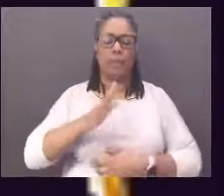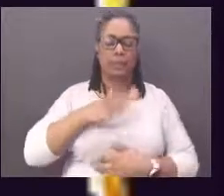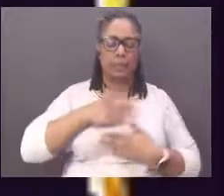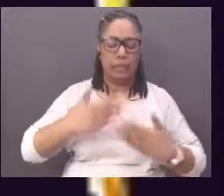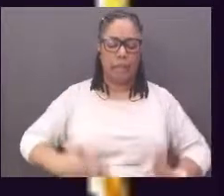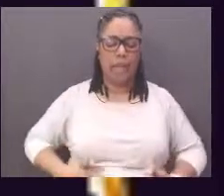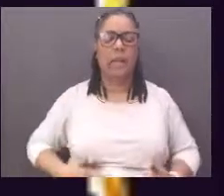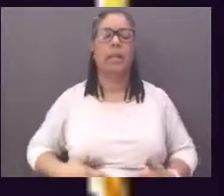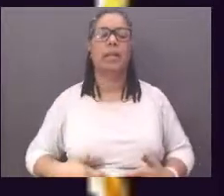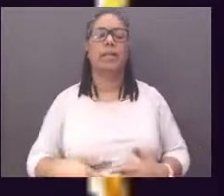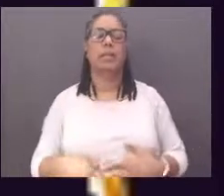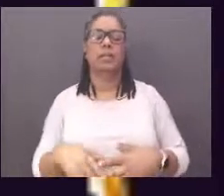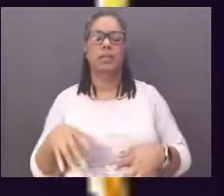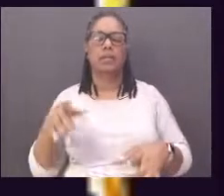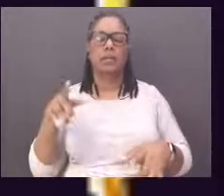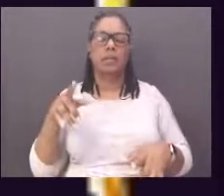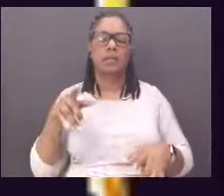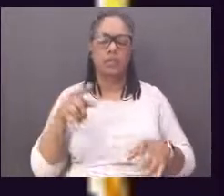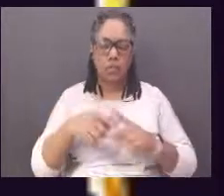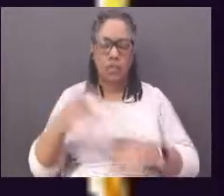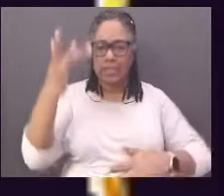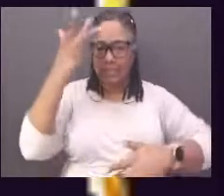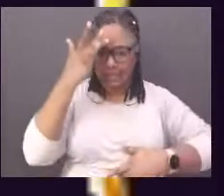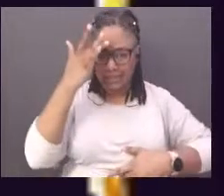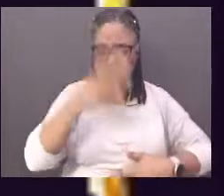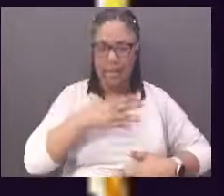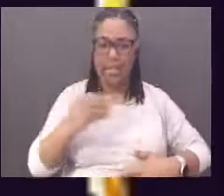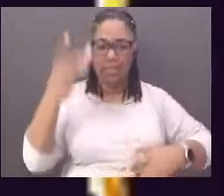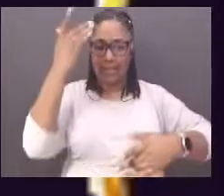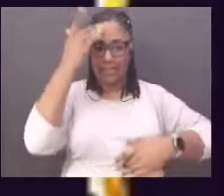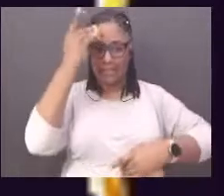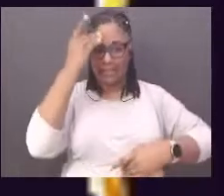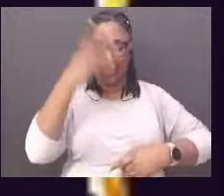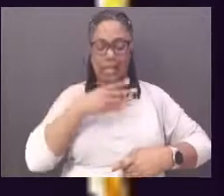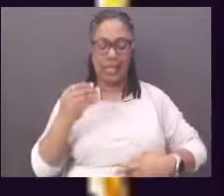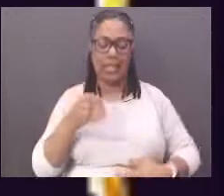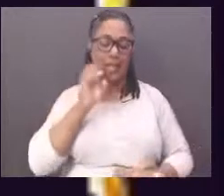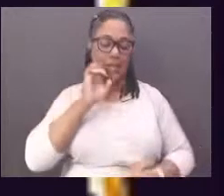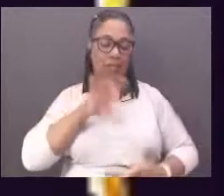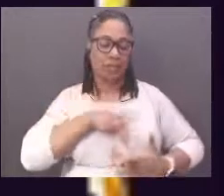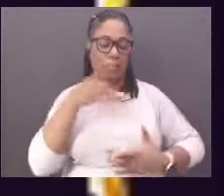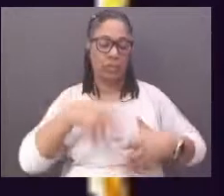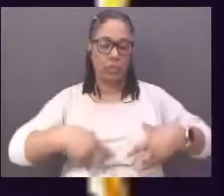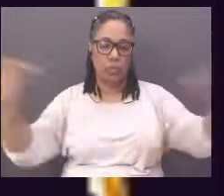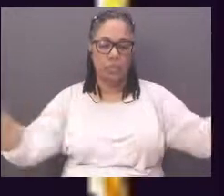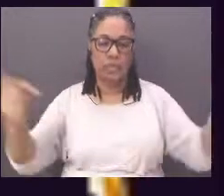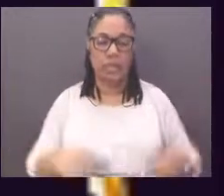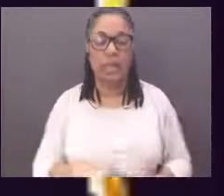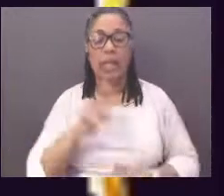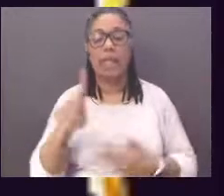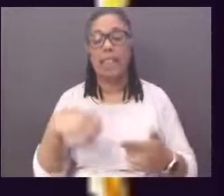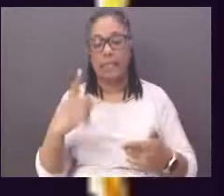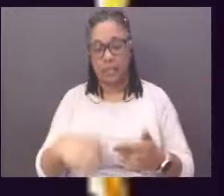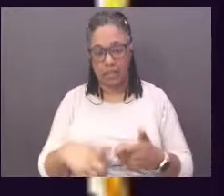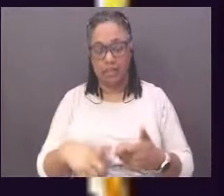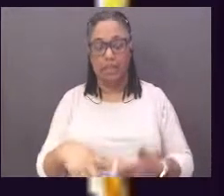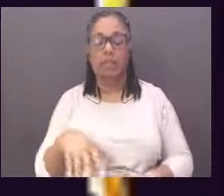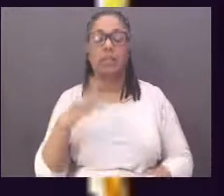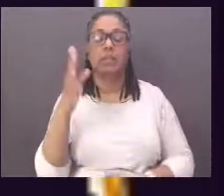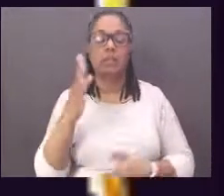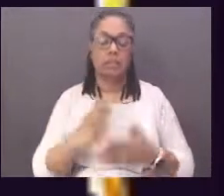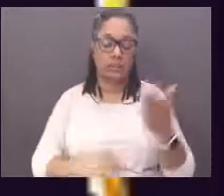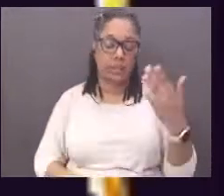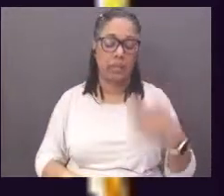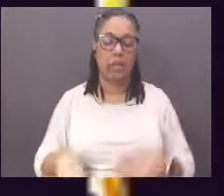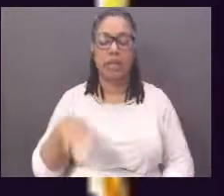evil spirits went out of them. Then some of the itinerant Jewish exorcists took it upon themselves to call